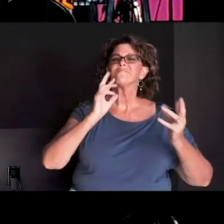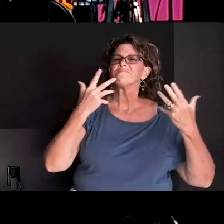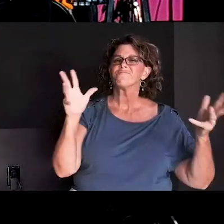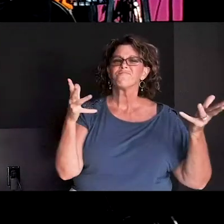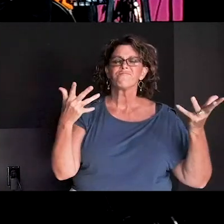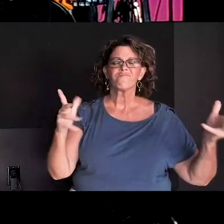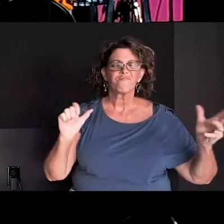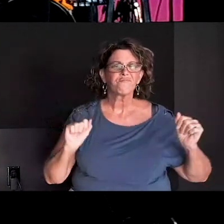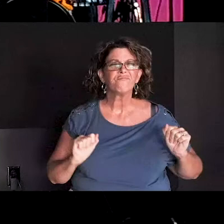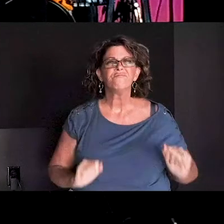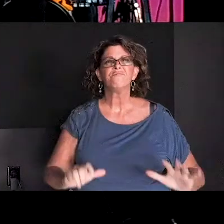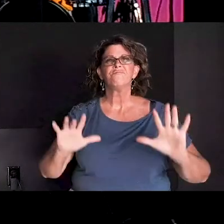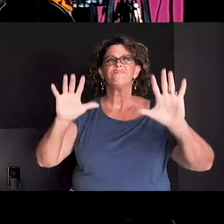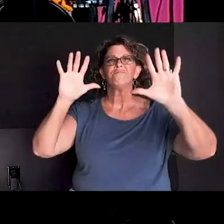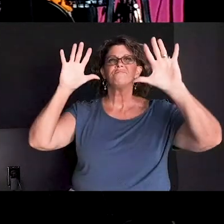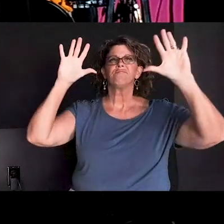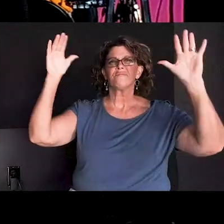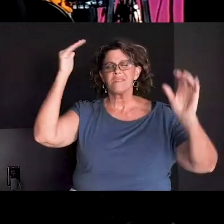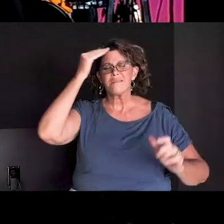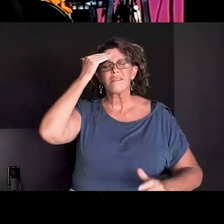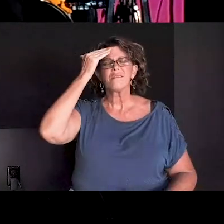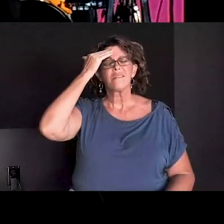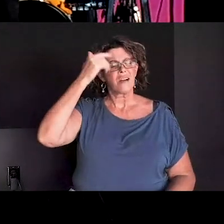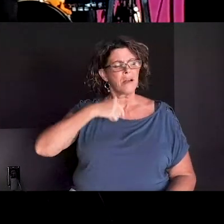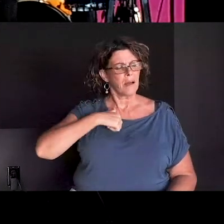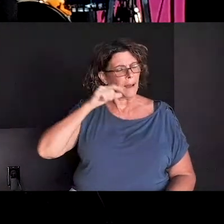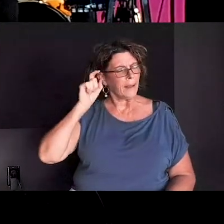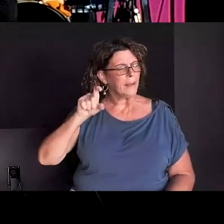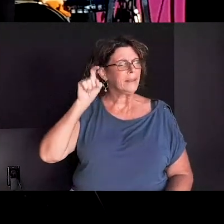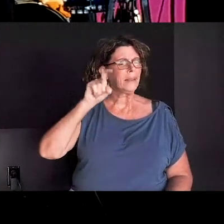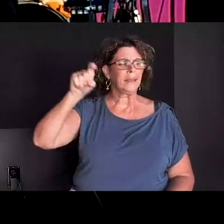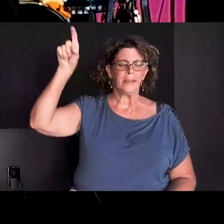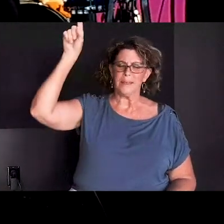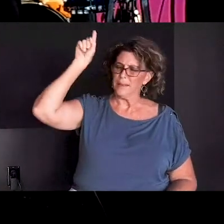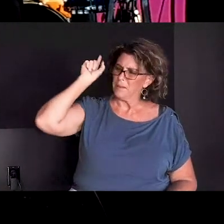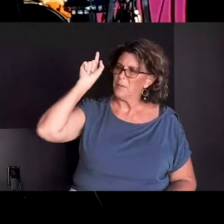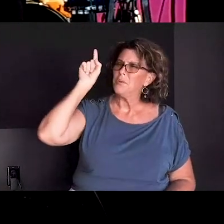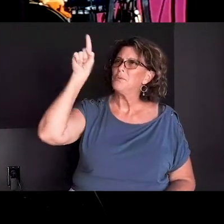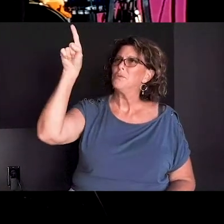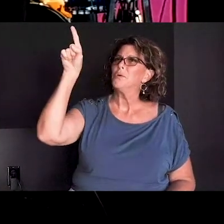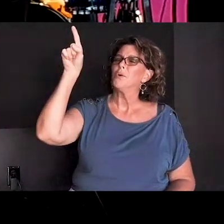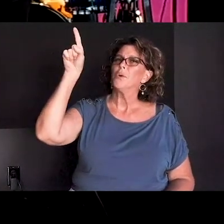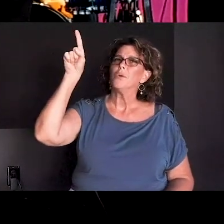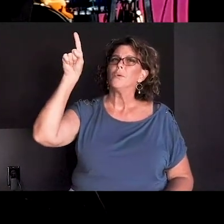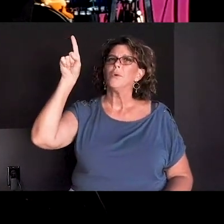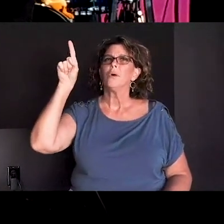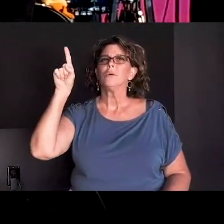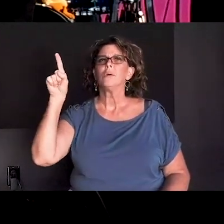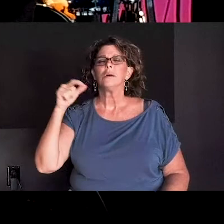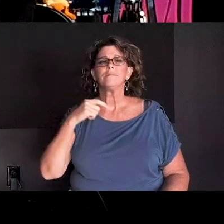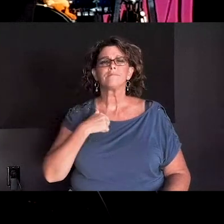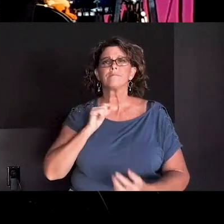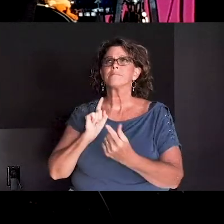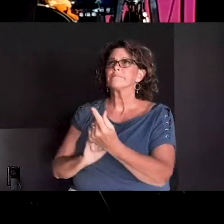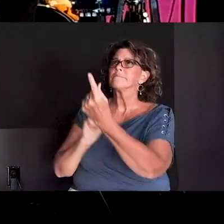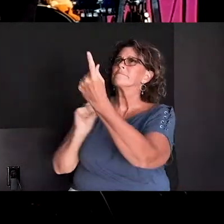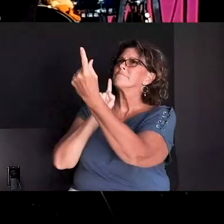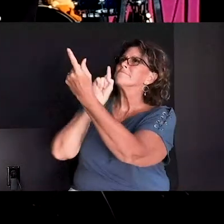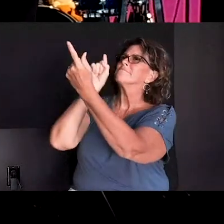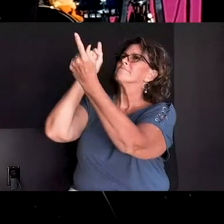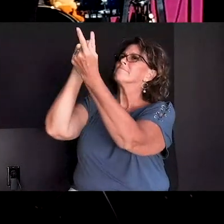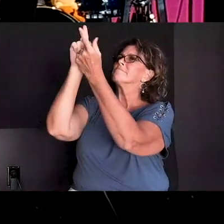it down, and I know that I need you. I run to